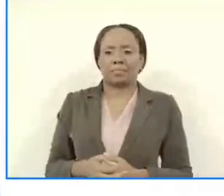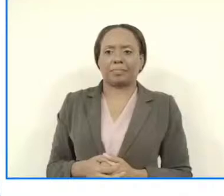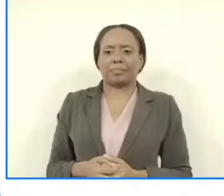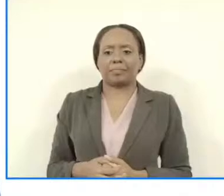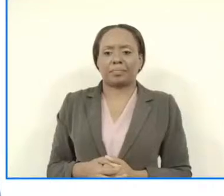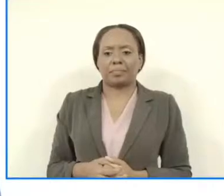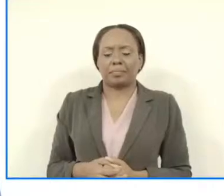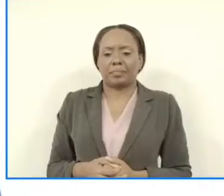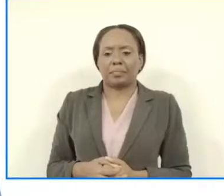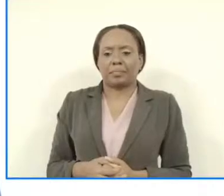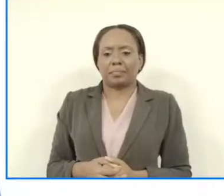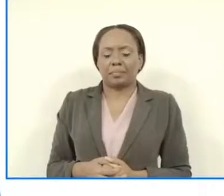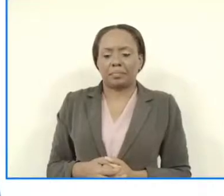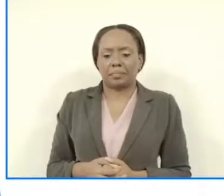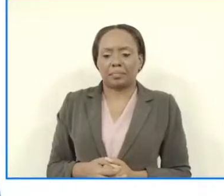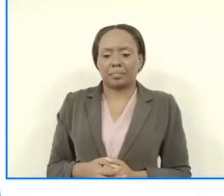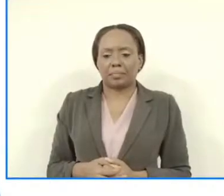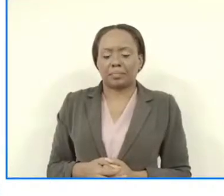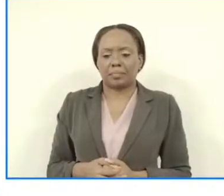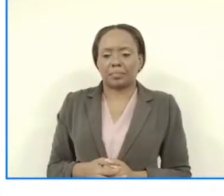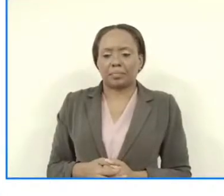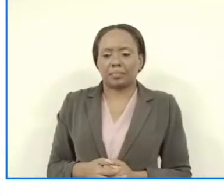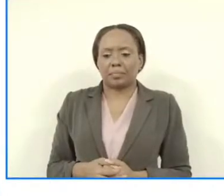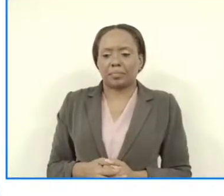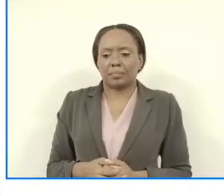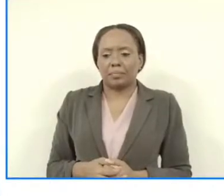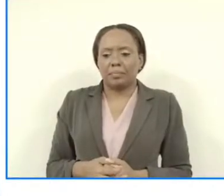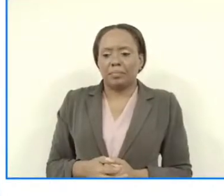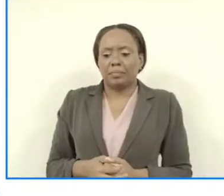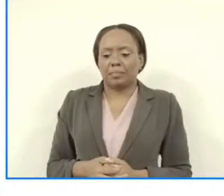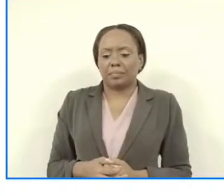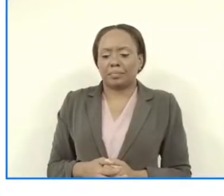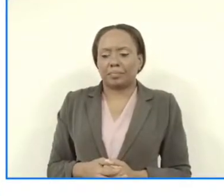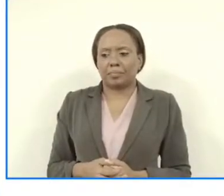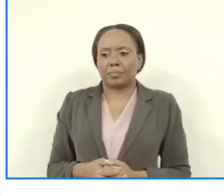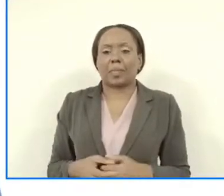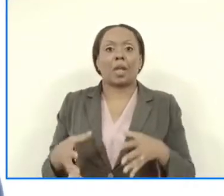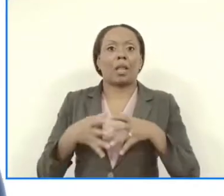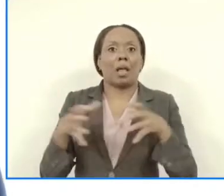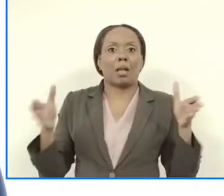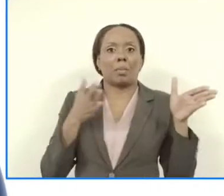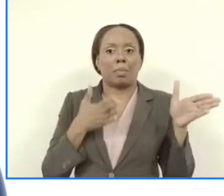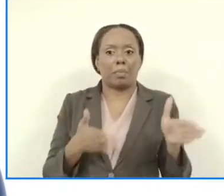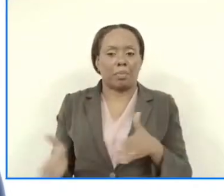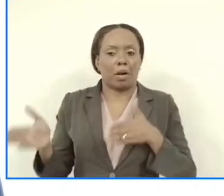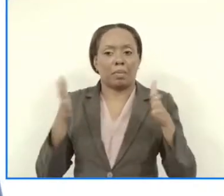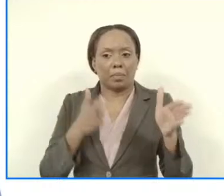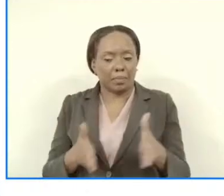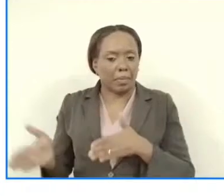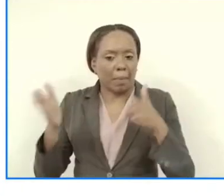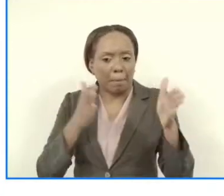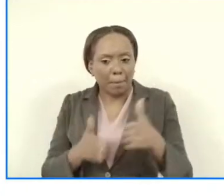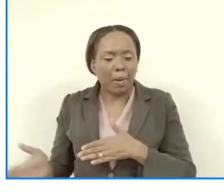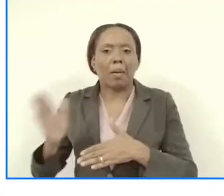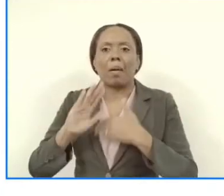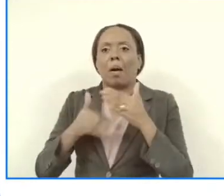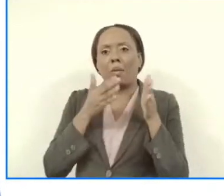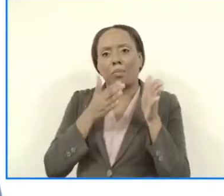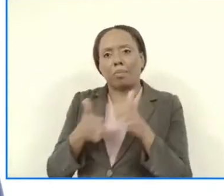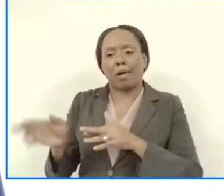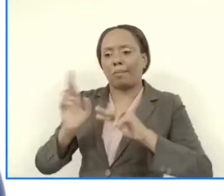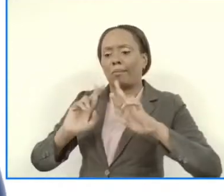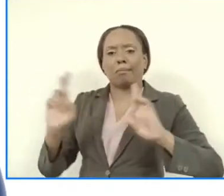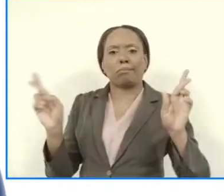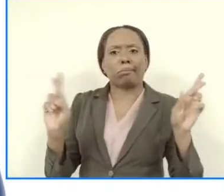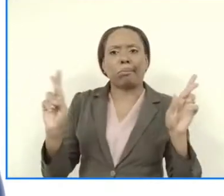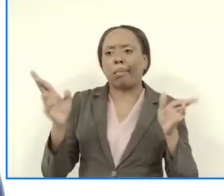So quite an extensive preparation that we have in place, and those checks were all made. All the checks that we needed